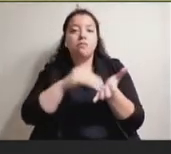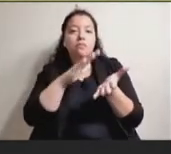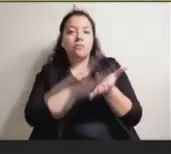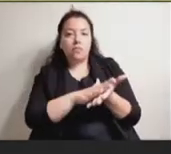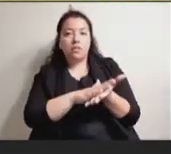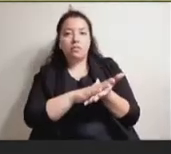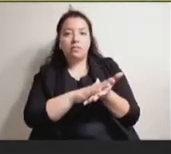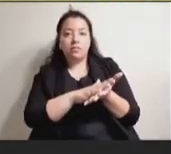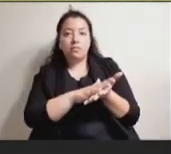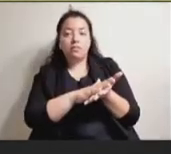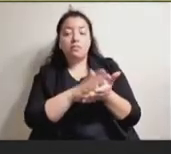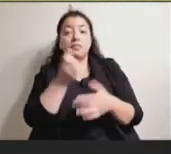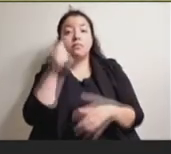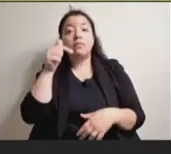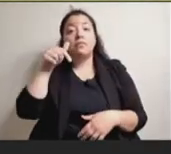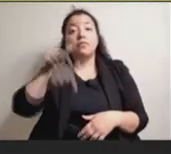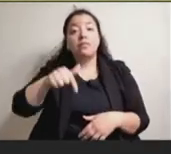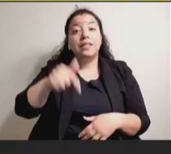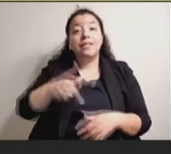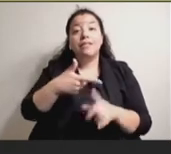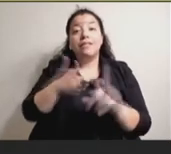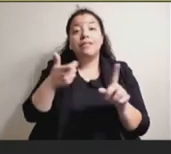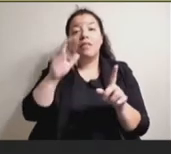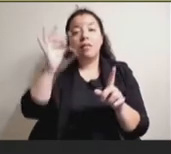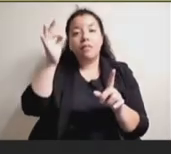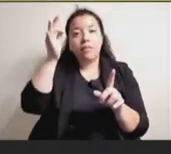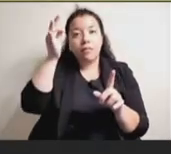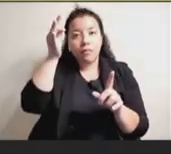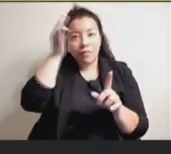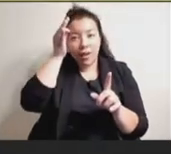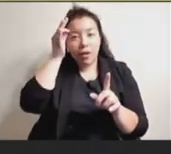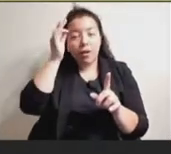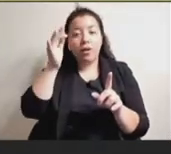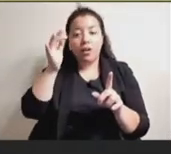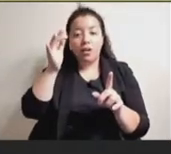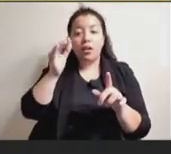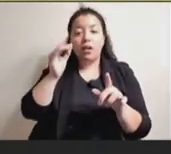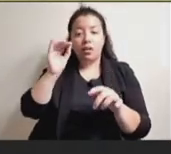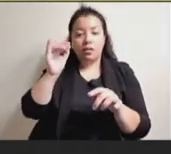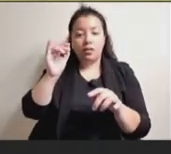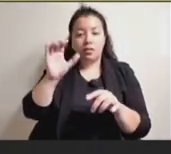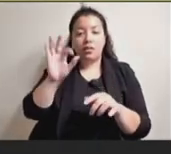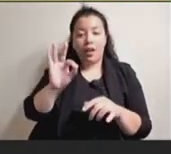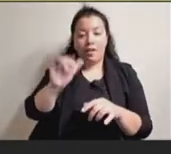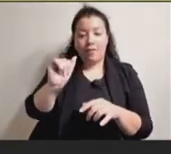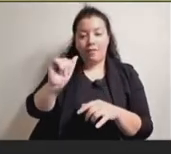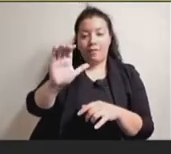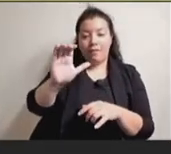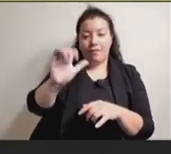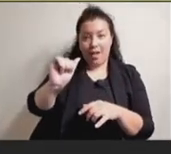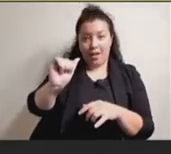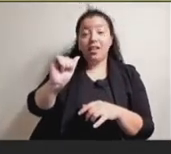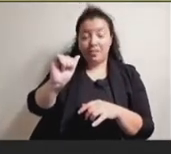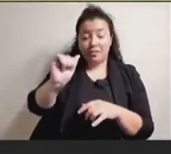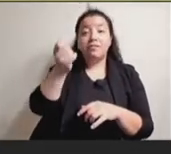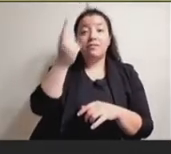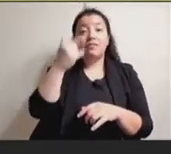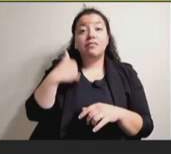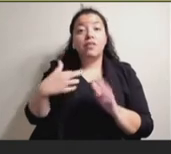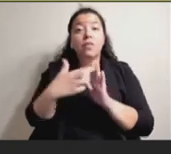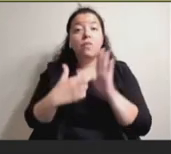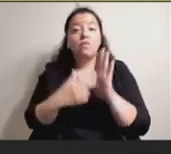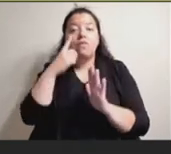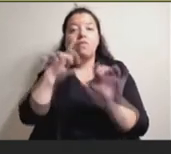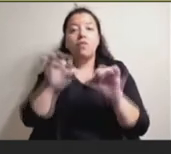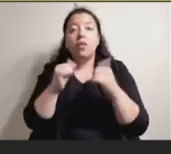is governed by the Federal Advisory Committee Act, or FACA for short. FACA provides rules about the circumstances by which agencies